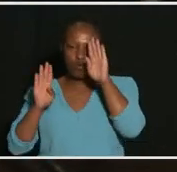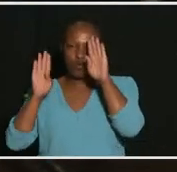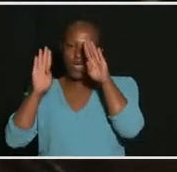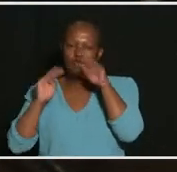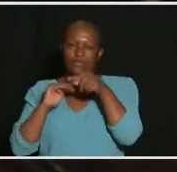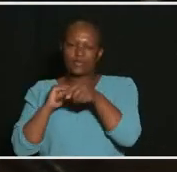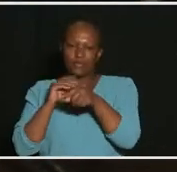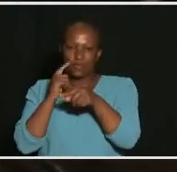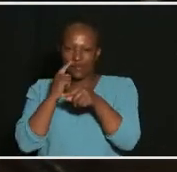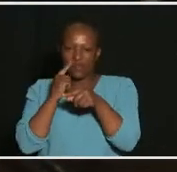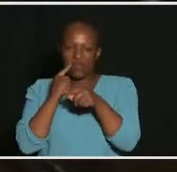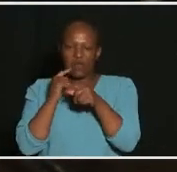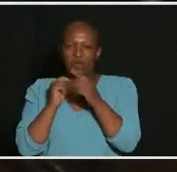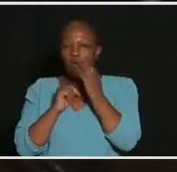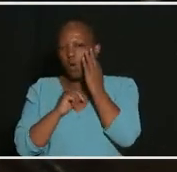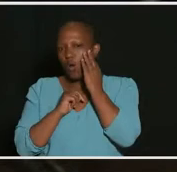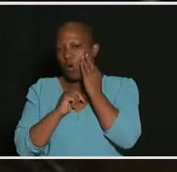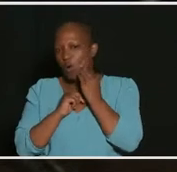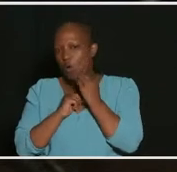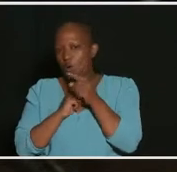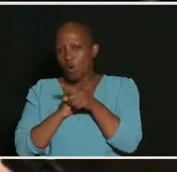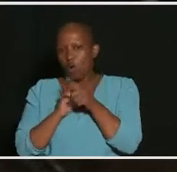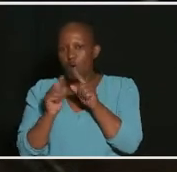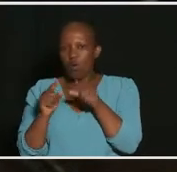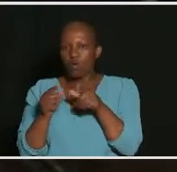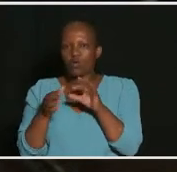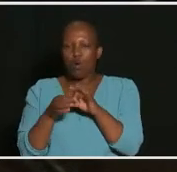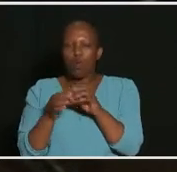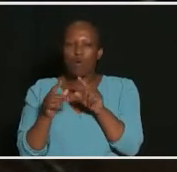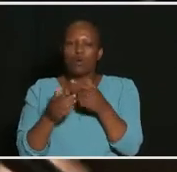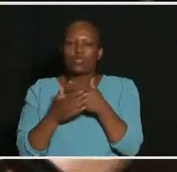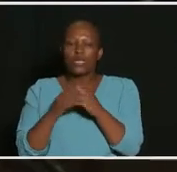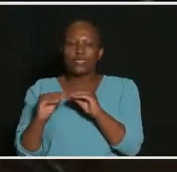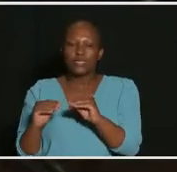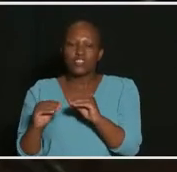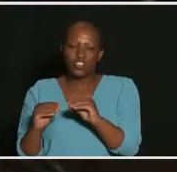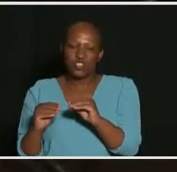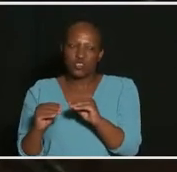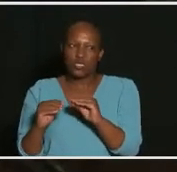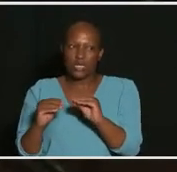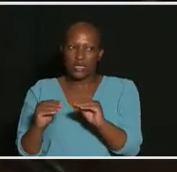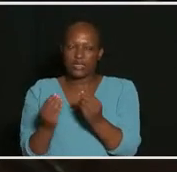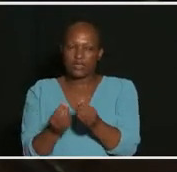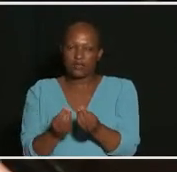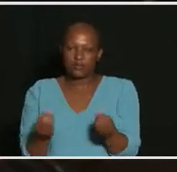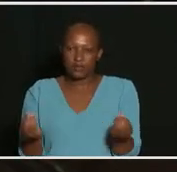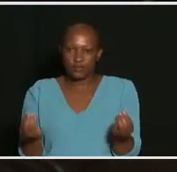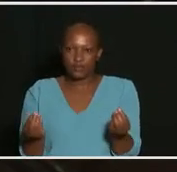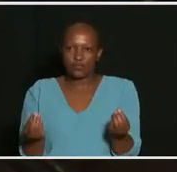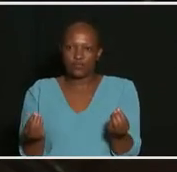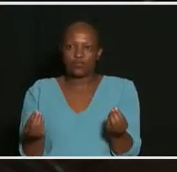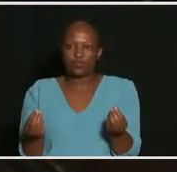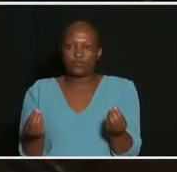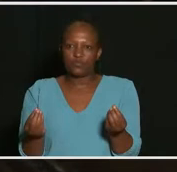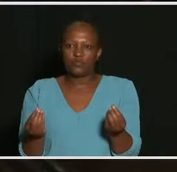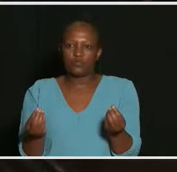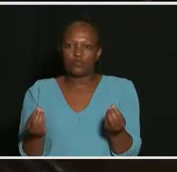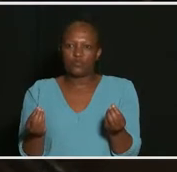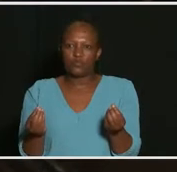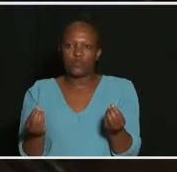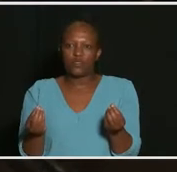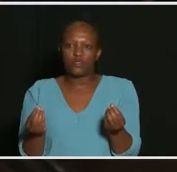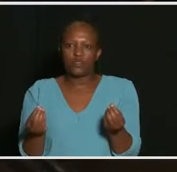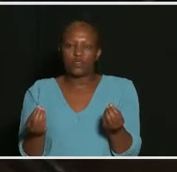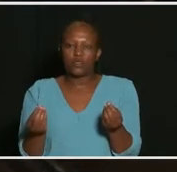because ukoko at home just come and say I can teach and then they teach those children and then we find it